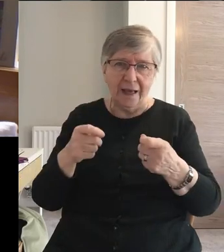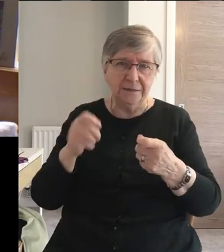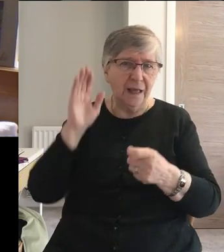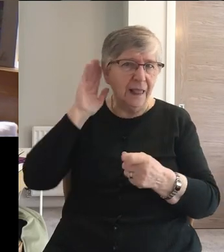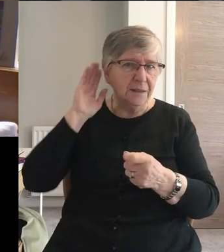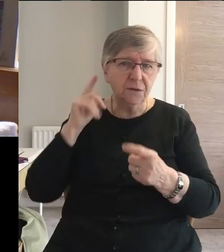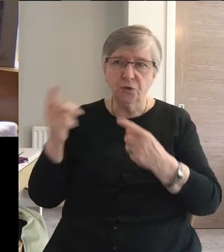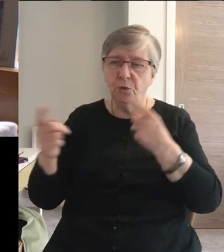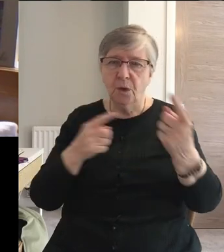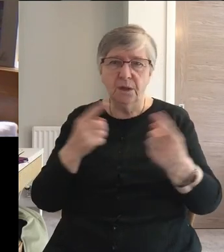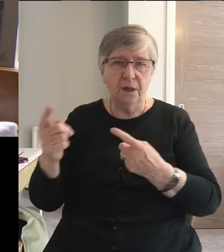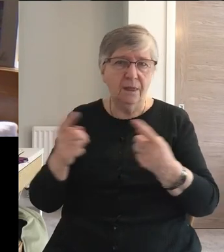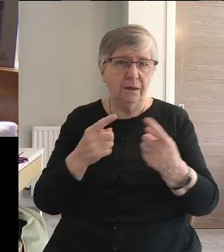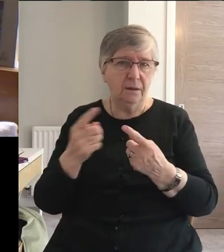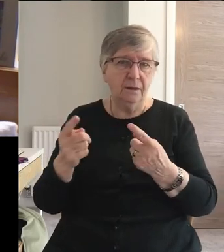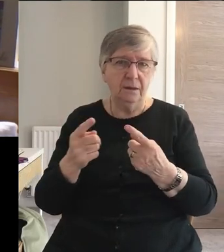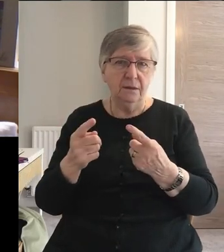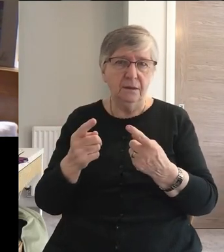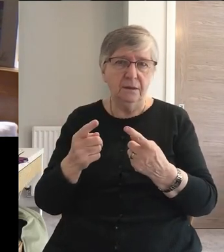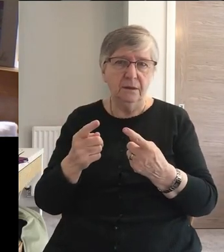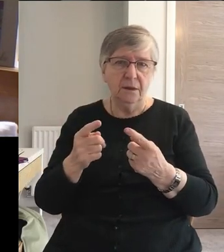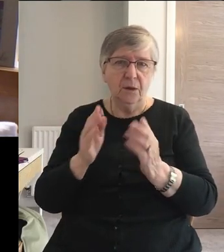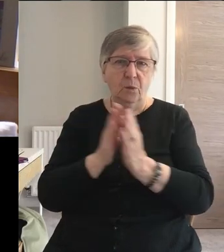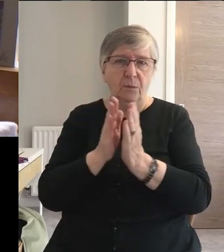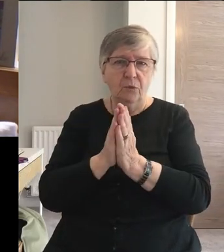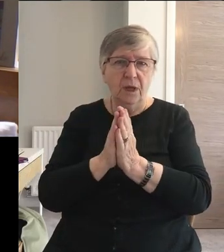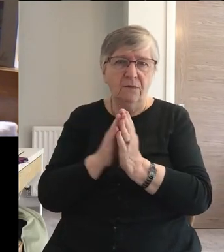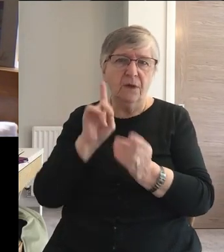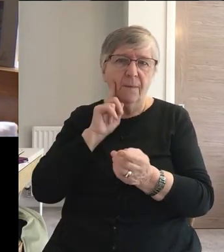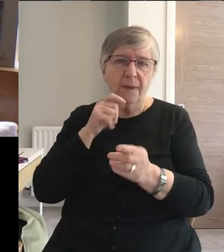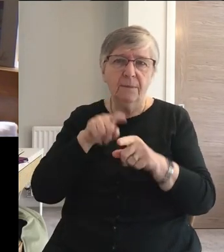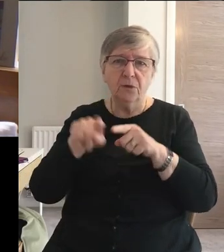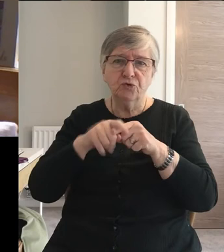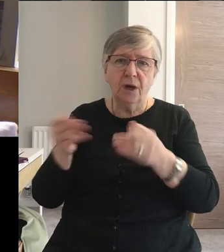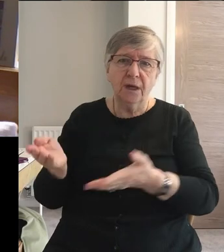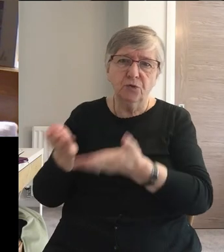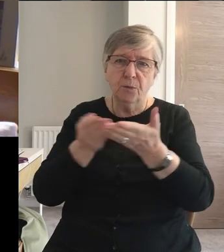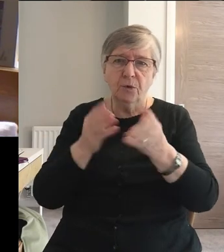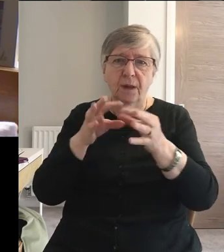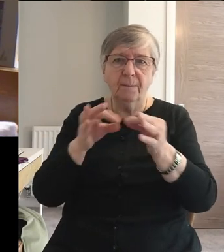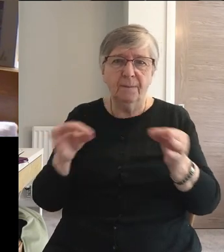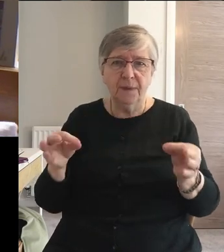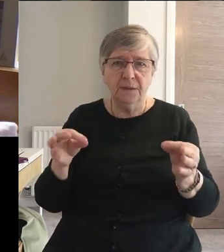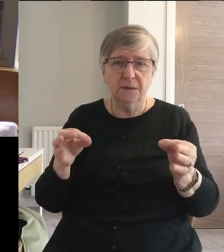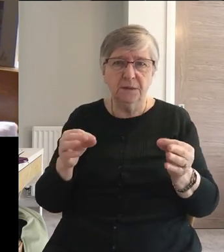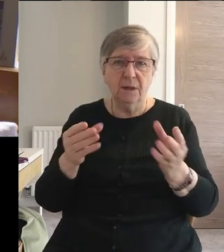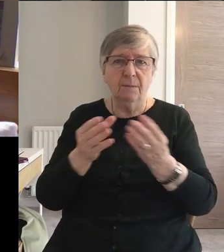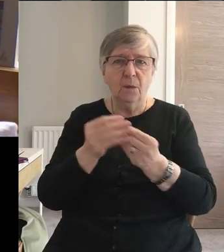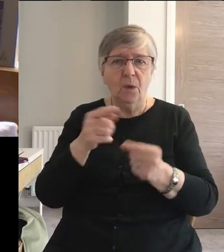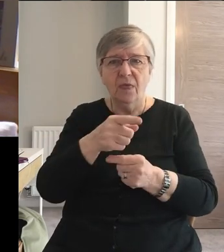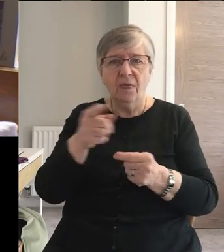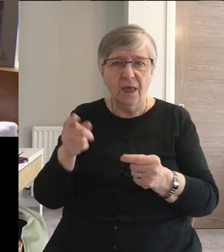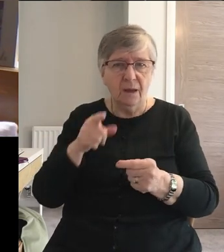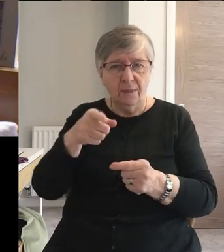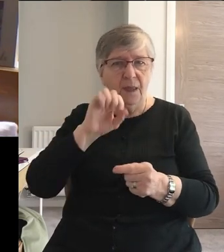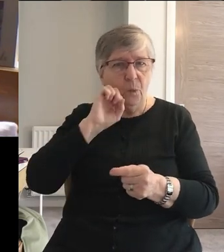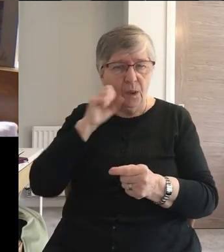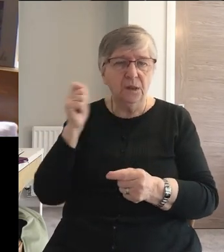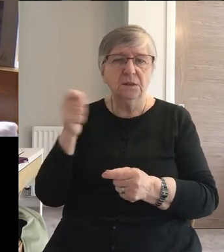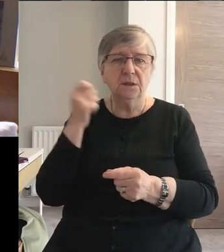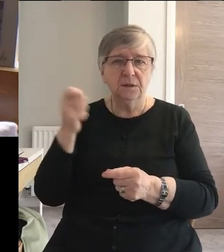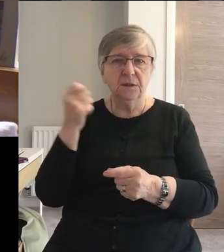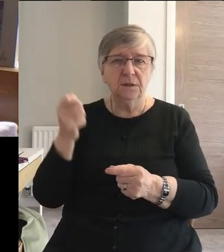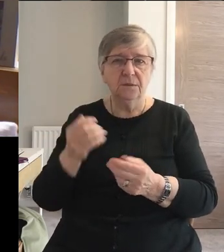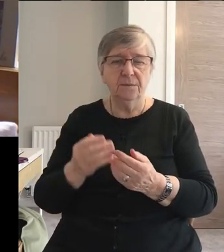listen to each other. And we pray for the peacemakers and ask that you will be with them and that their efforts will be successful.